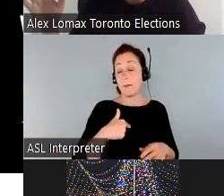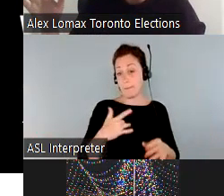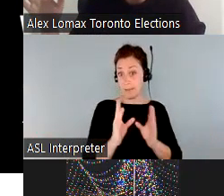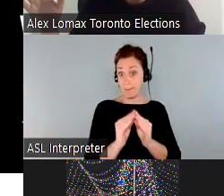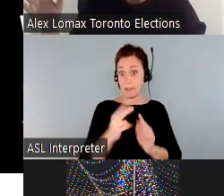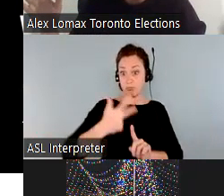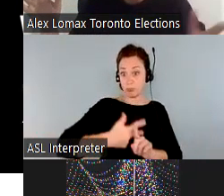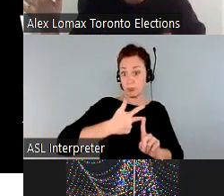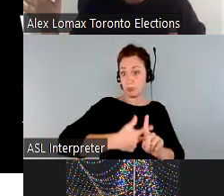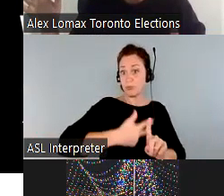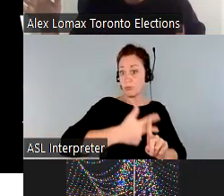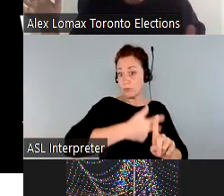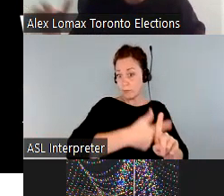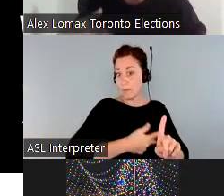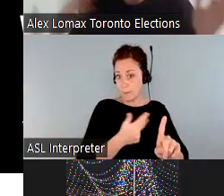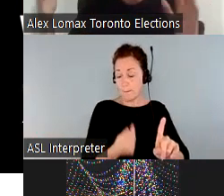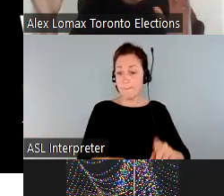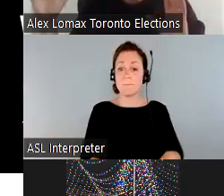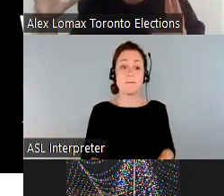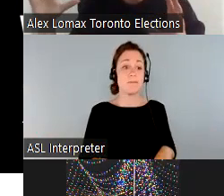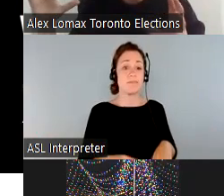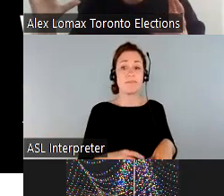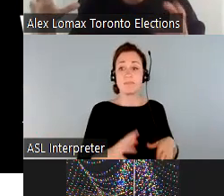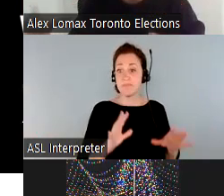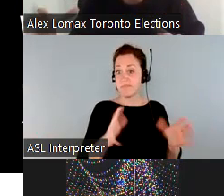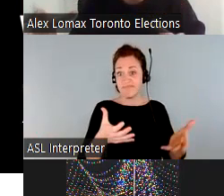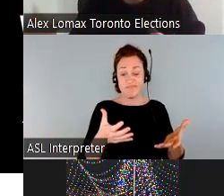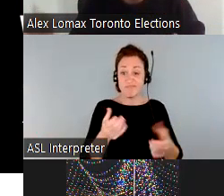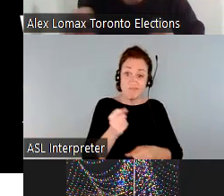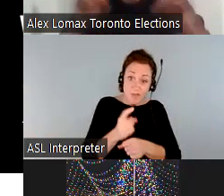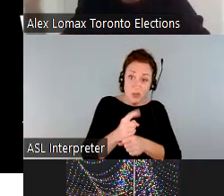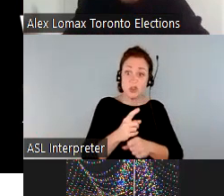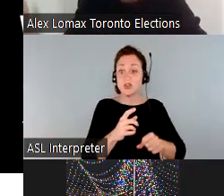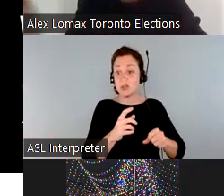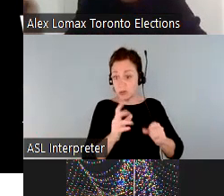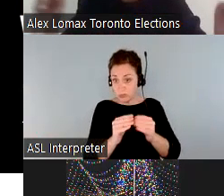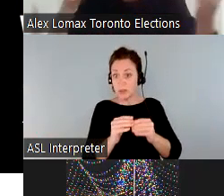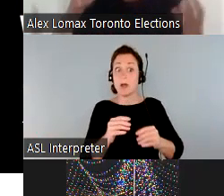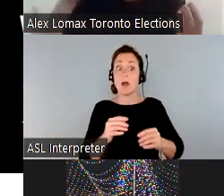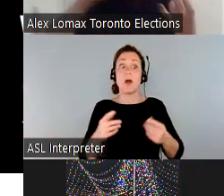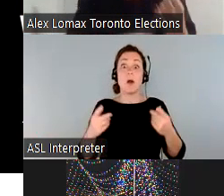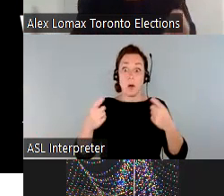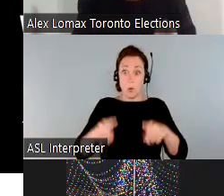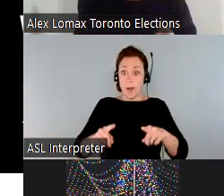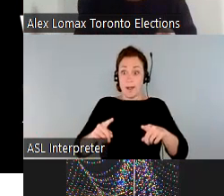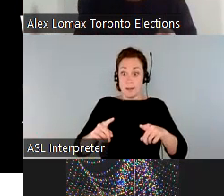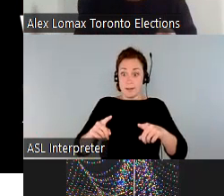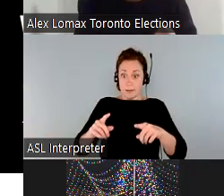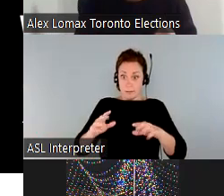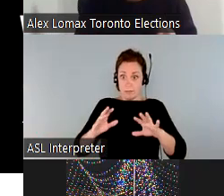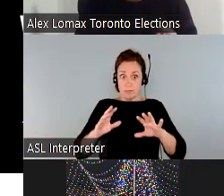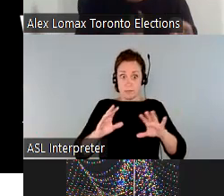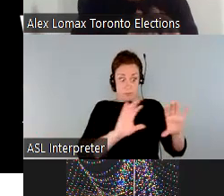together in election off years, and during election years, we split it up into three. So one focusing